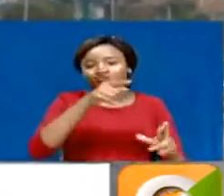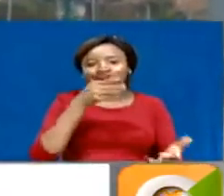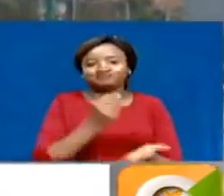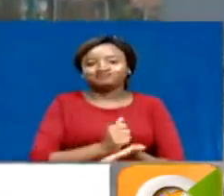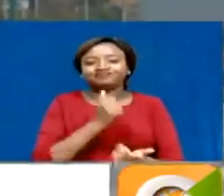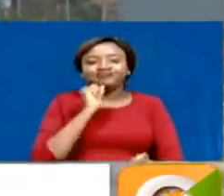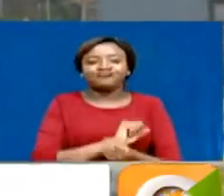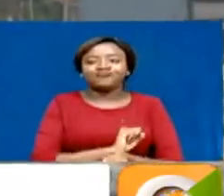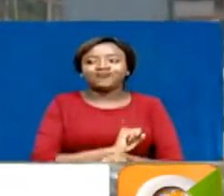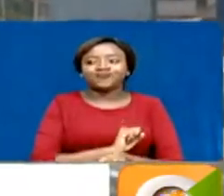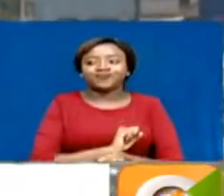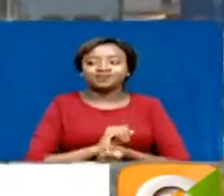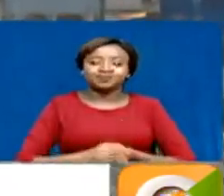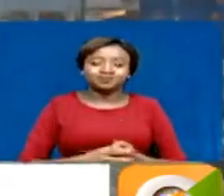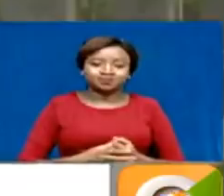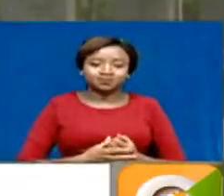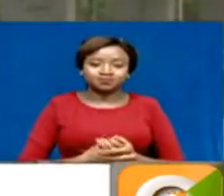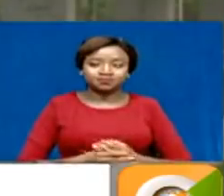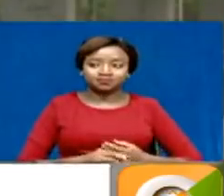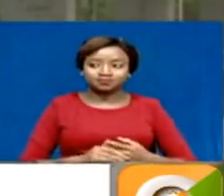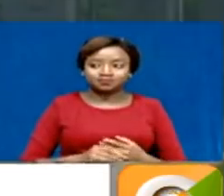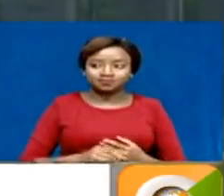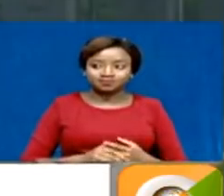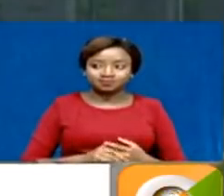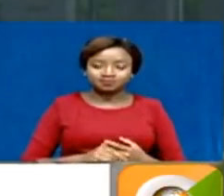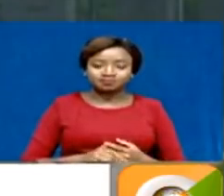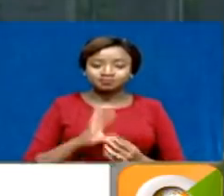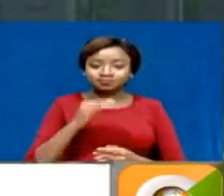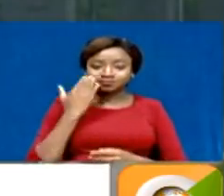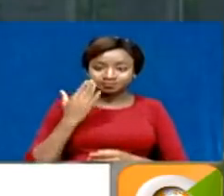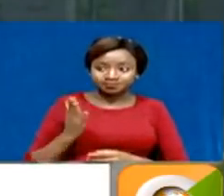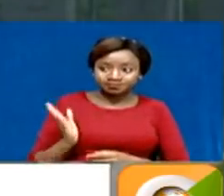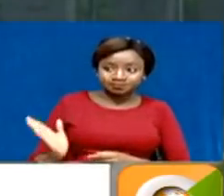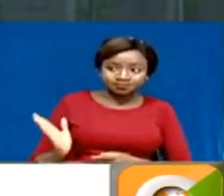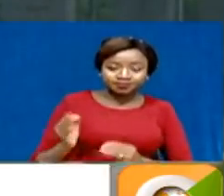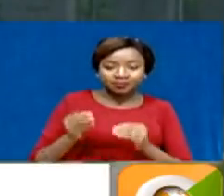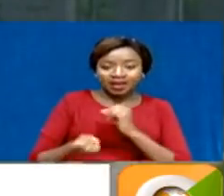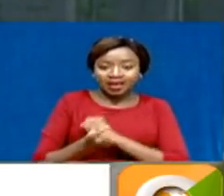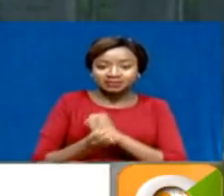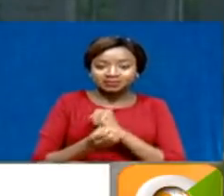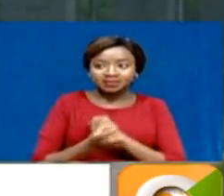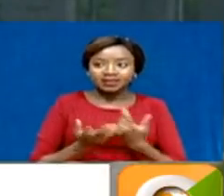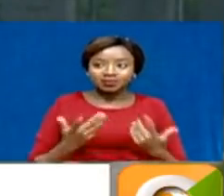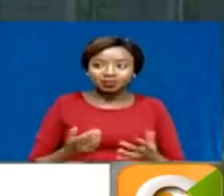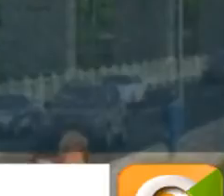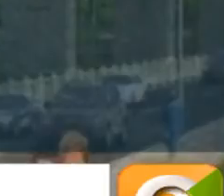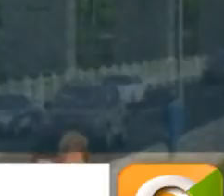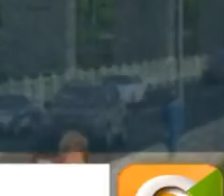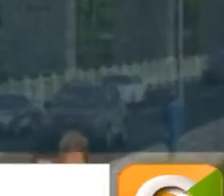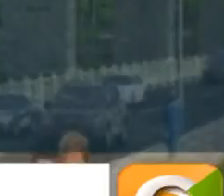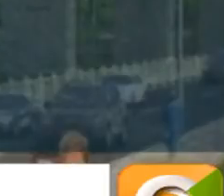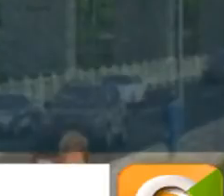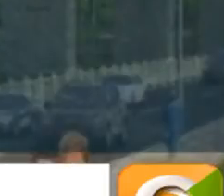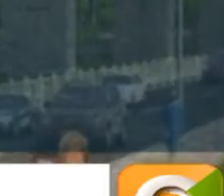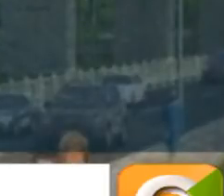any damage to the cantilever variable information board, which provides information on the direction a vehicle is headed, will attract a fine